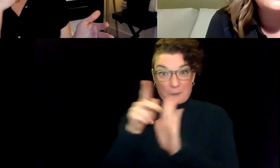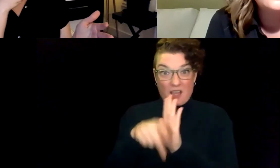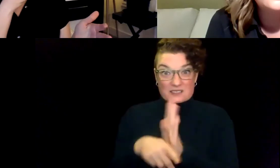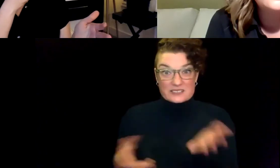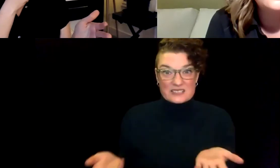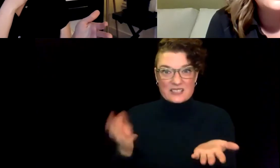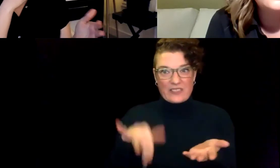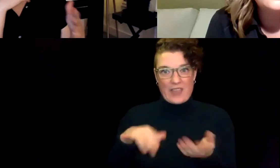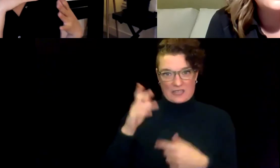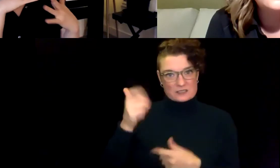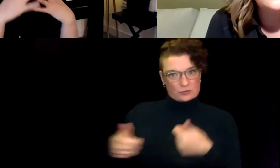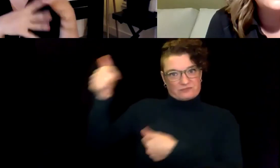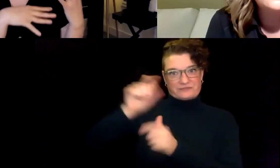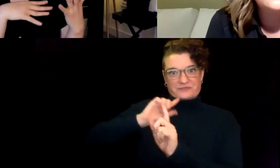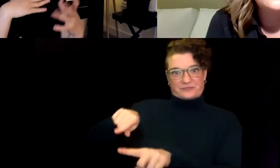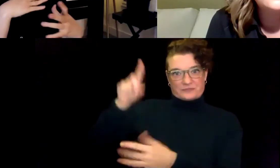And